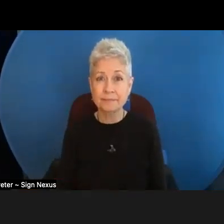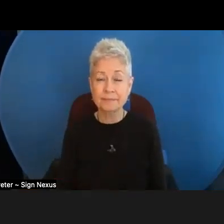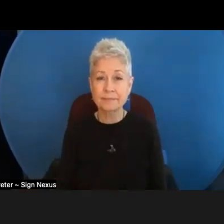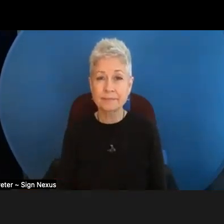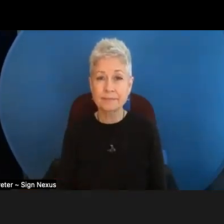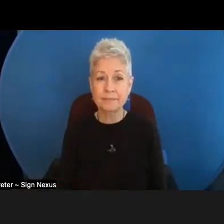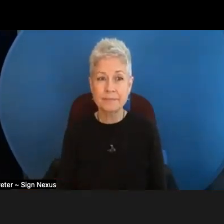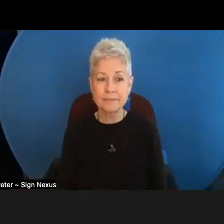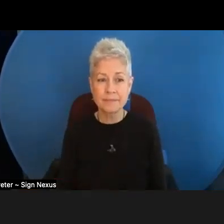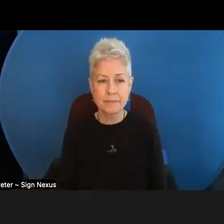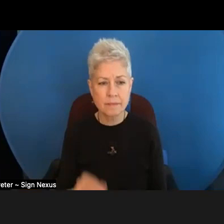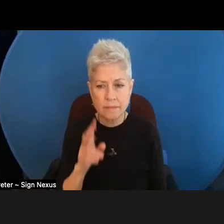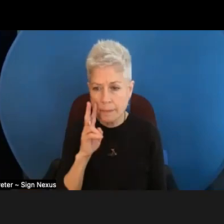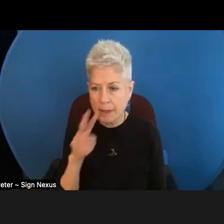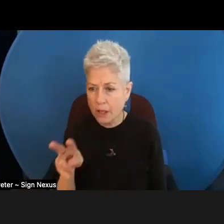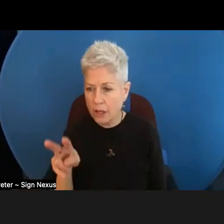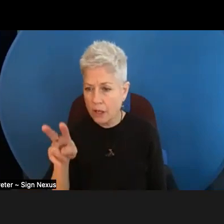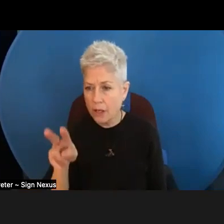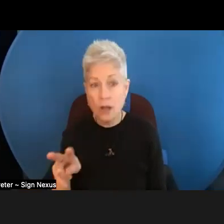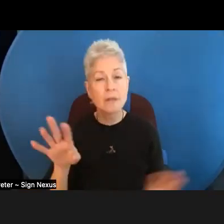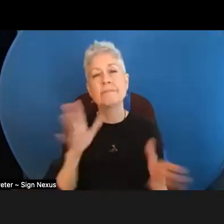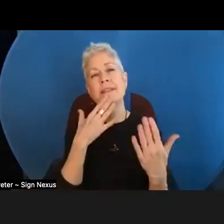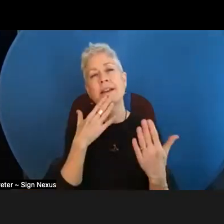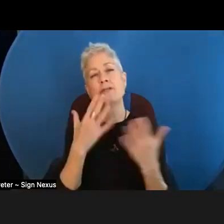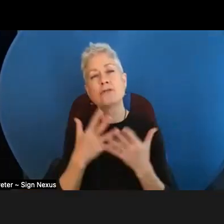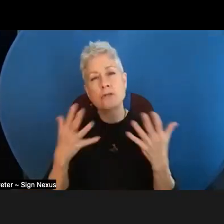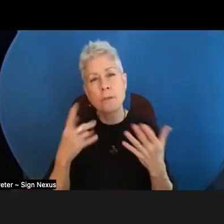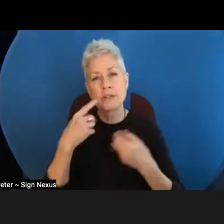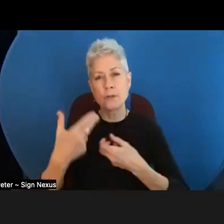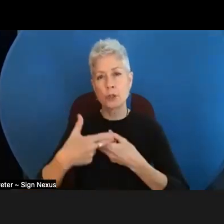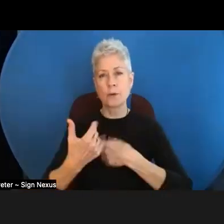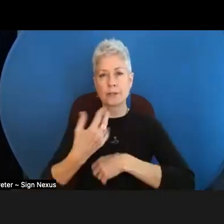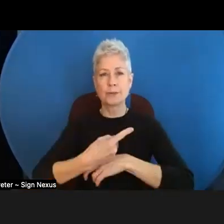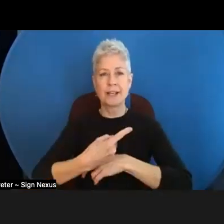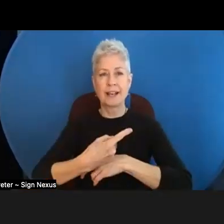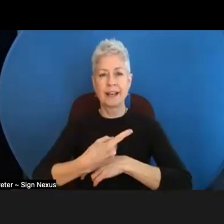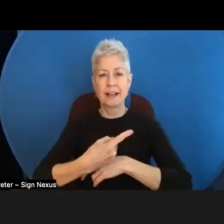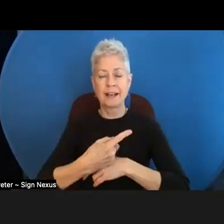And let me see. Yeah. So thank you so much for joining us today.